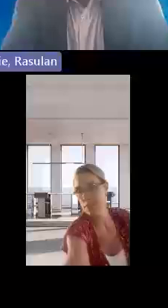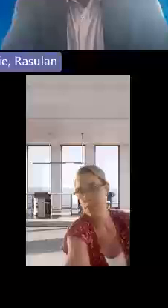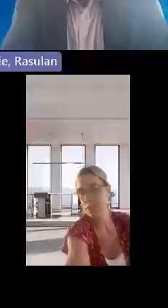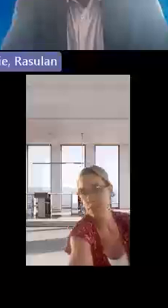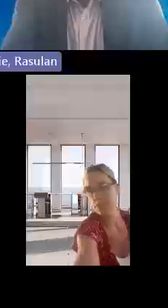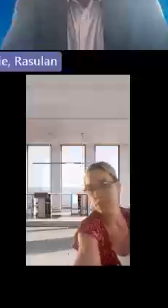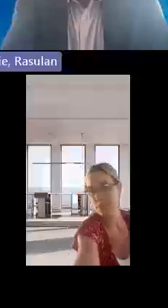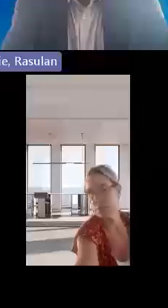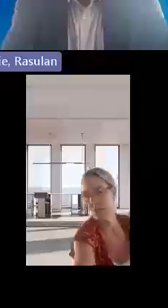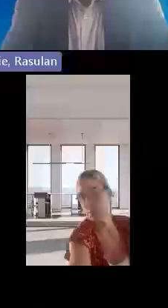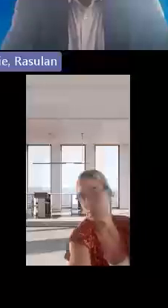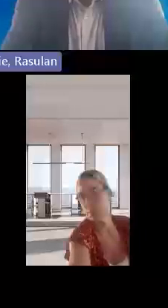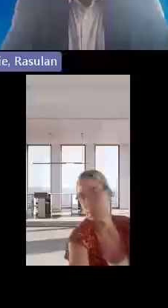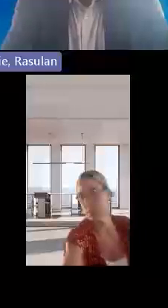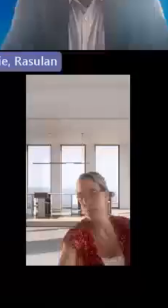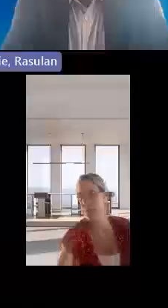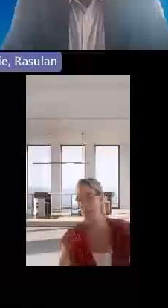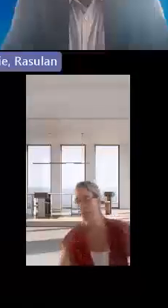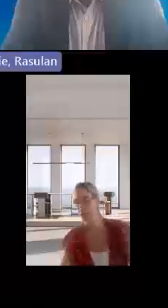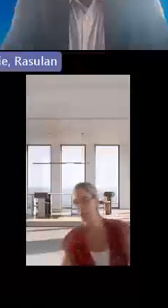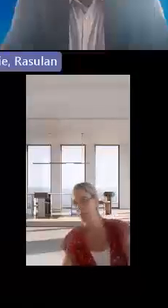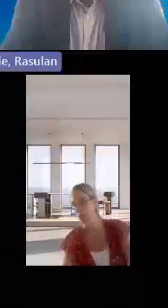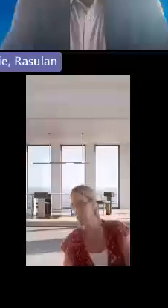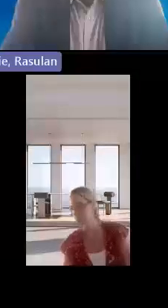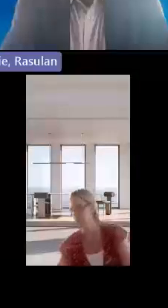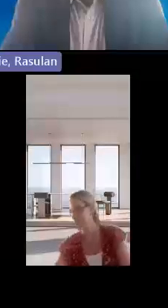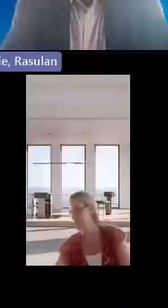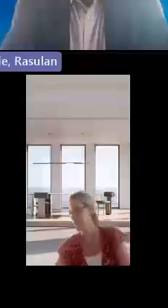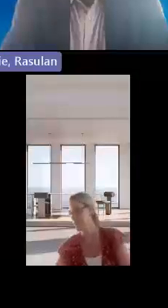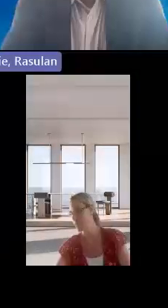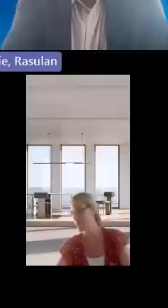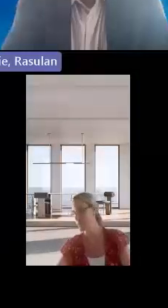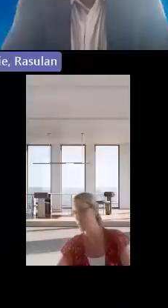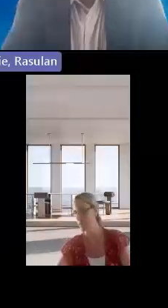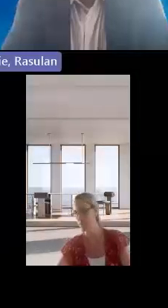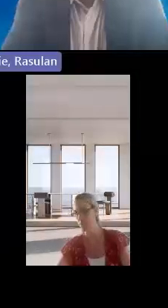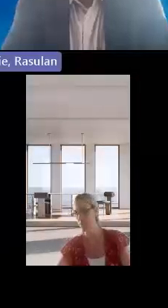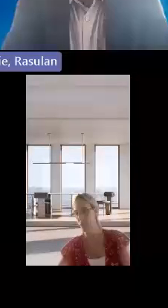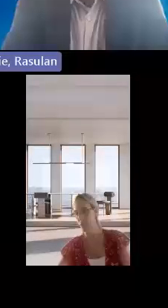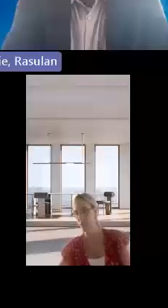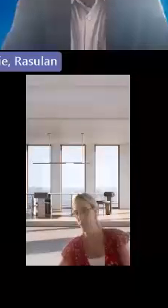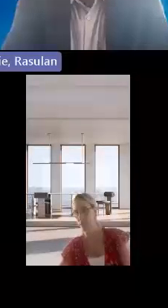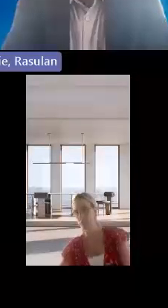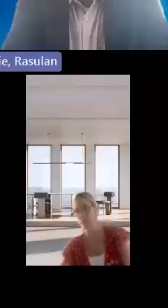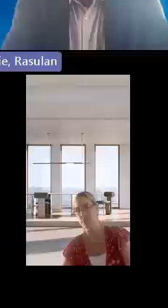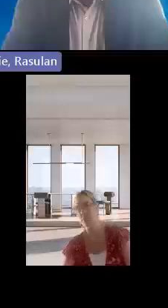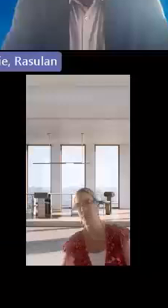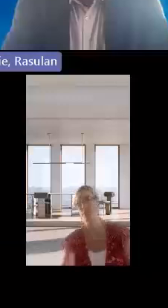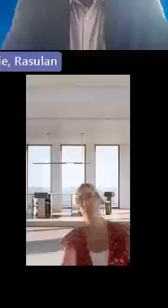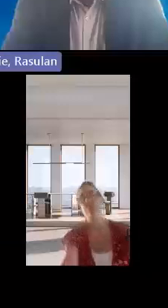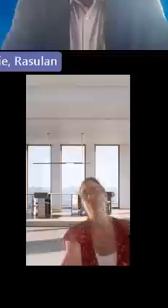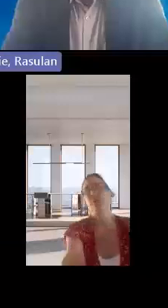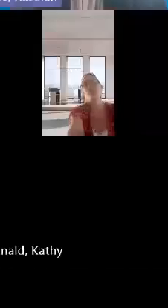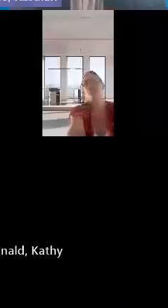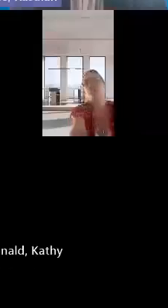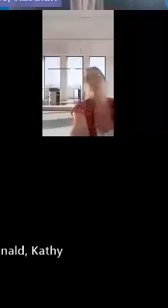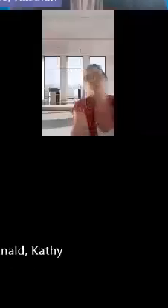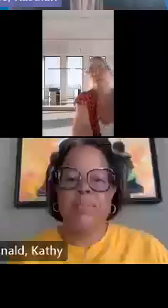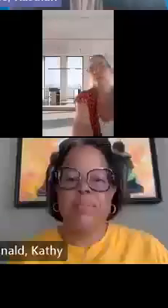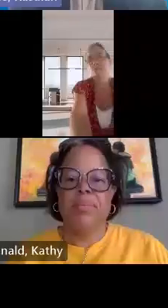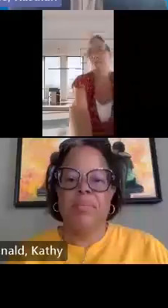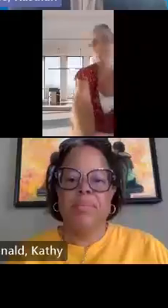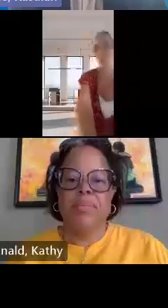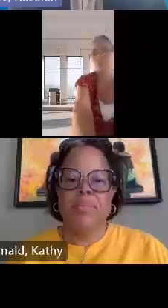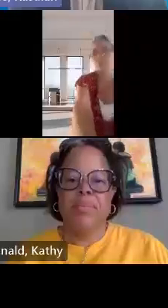part of the counting on you program since February 5th, 2024. So just this year, earlier this year. With